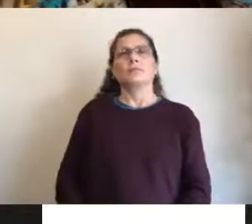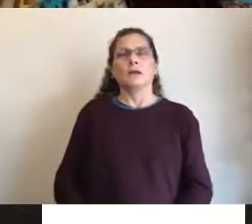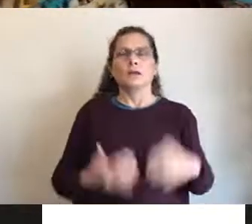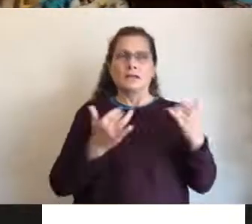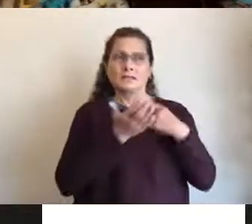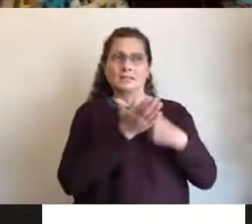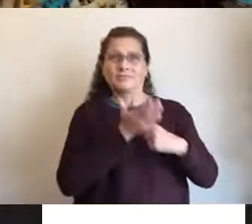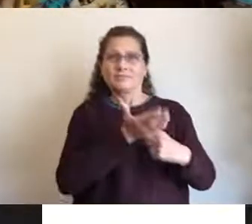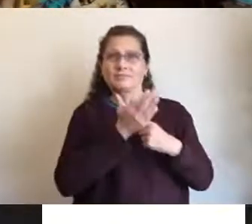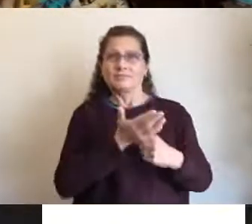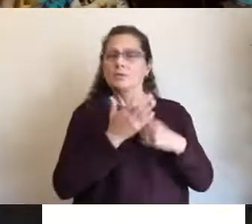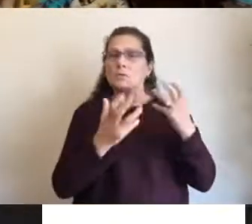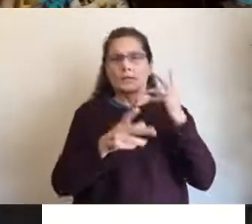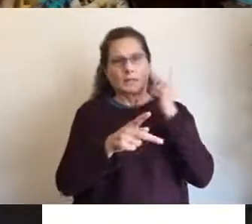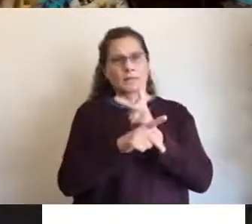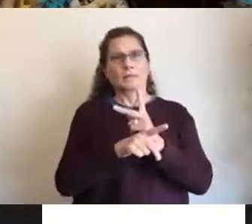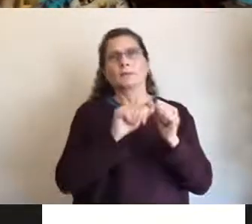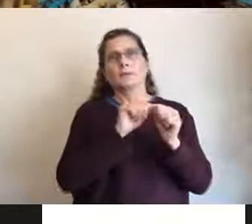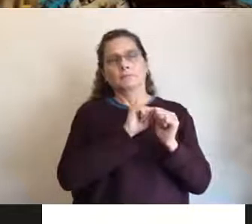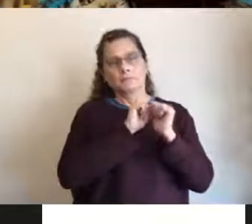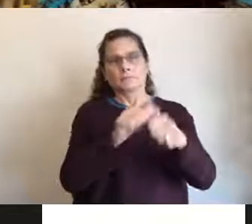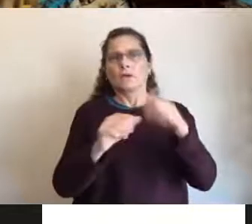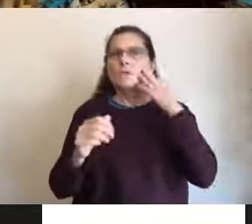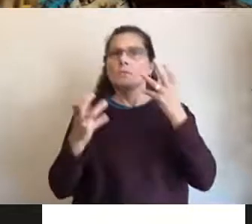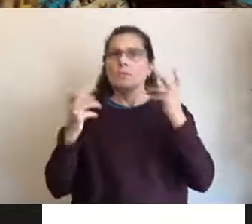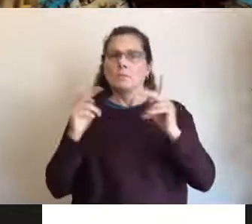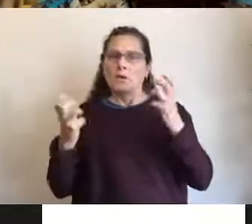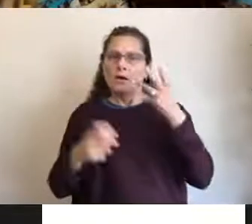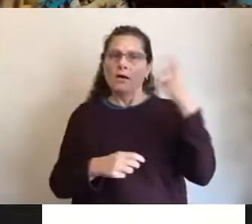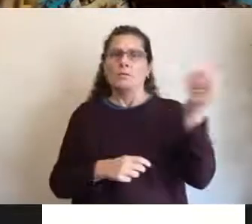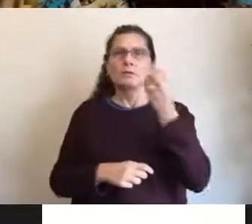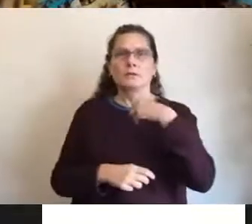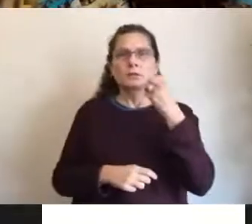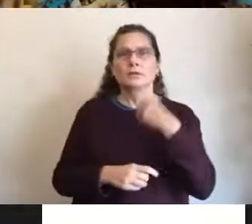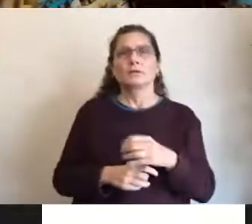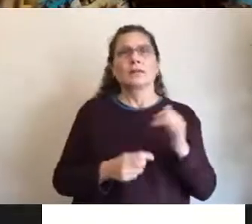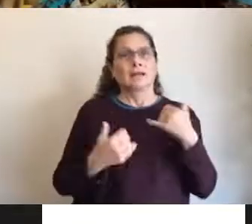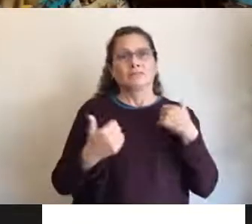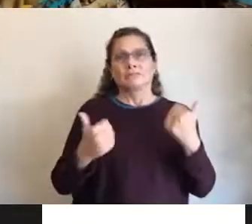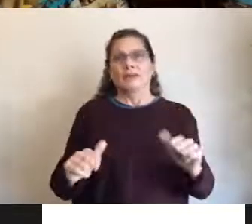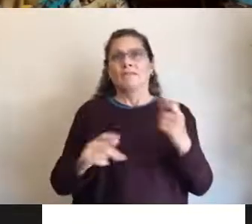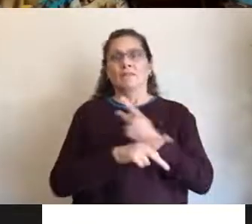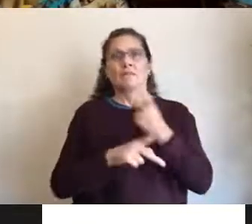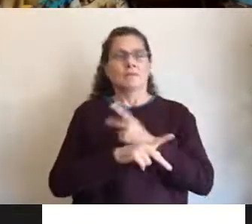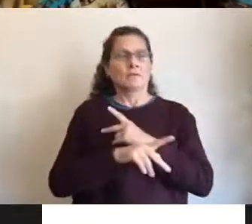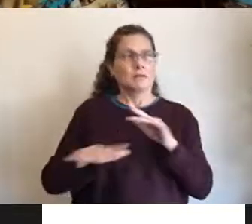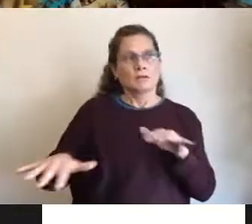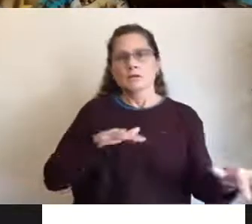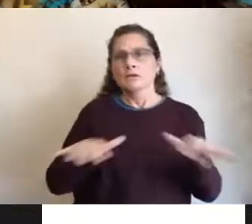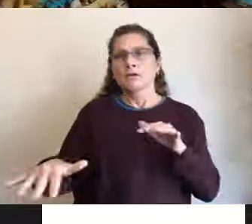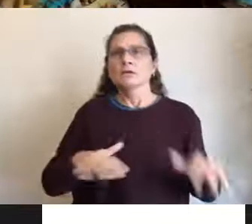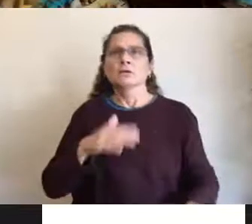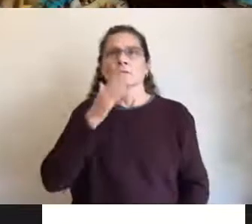our house and you want to do something, you really have to do it in a safe way. So this no-fee citywide program has